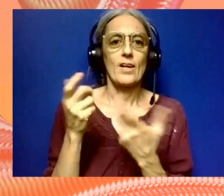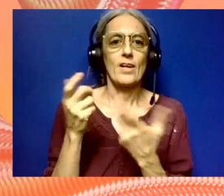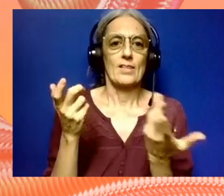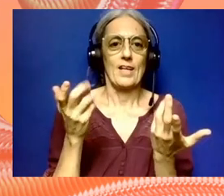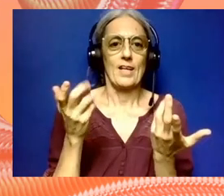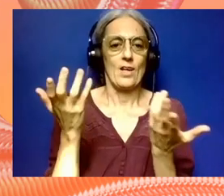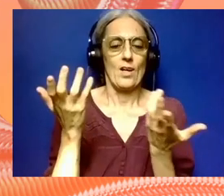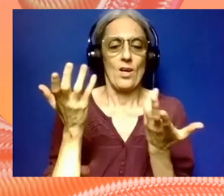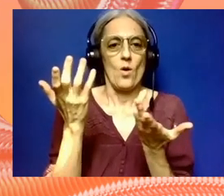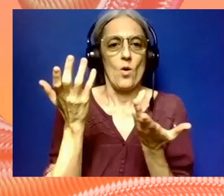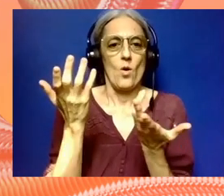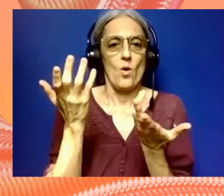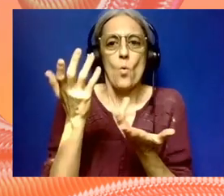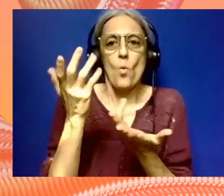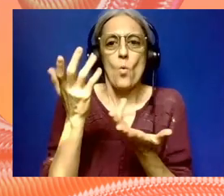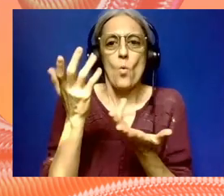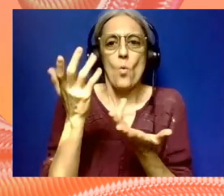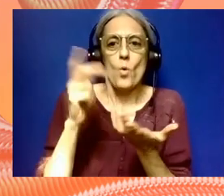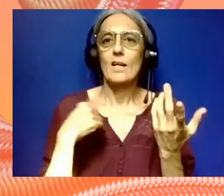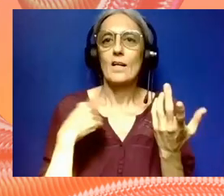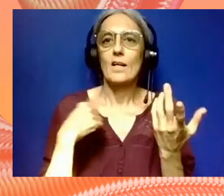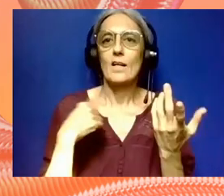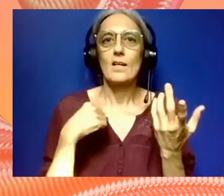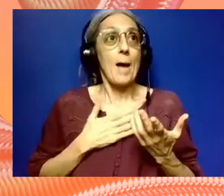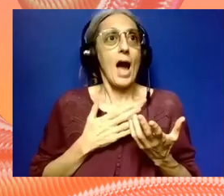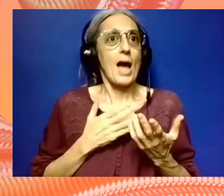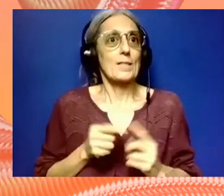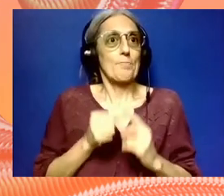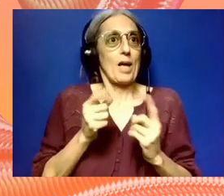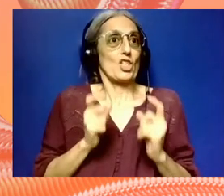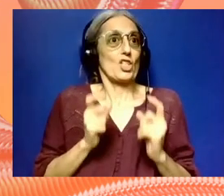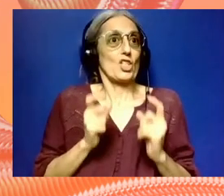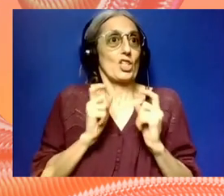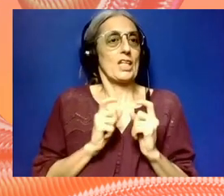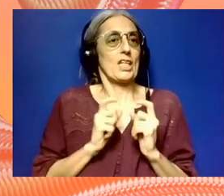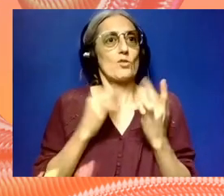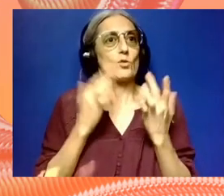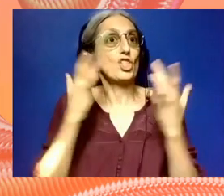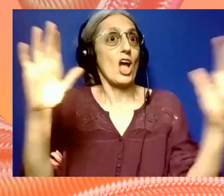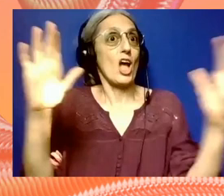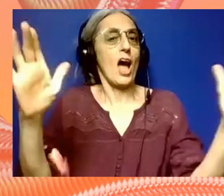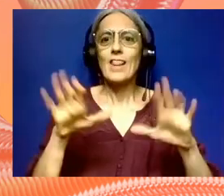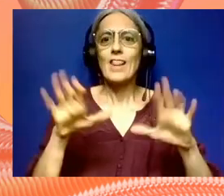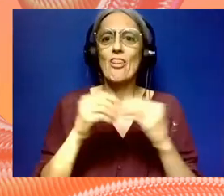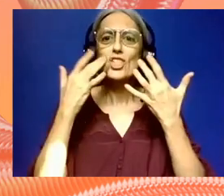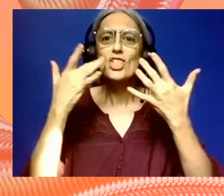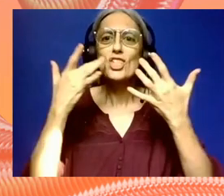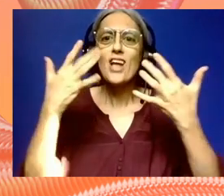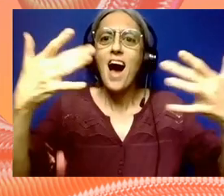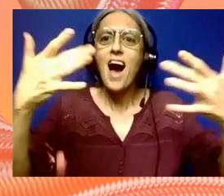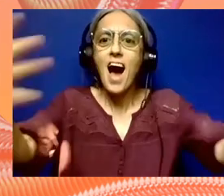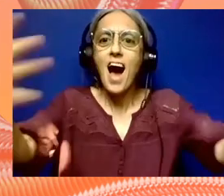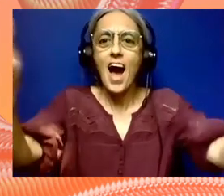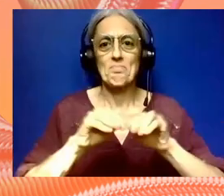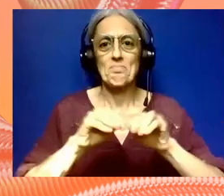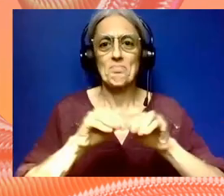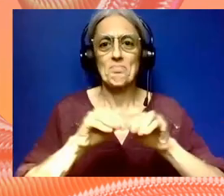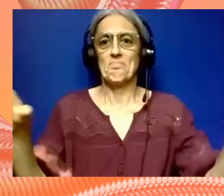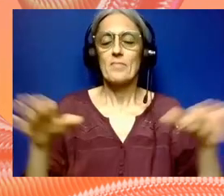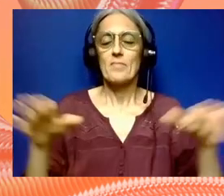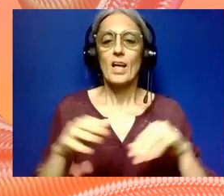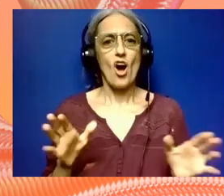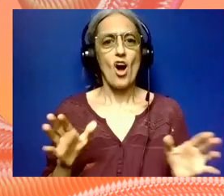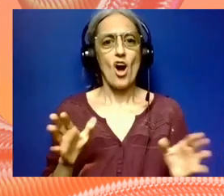only mine to shine? And so I'm curious, I feel like I've watched you move more and more into position of